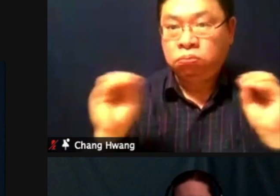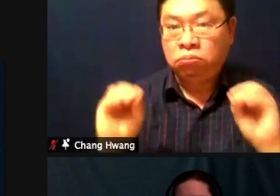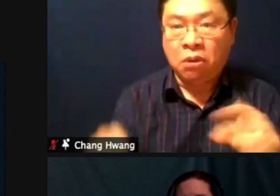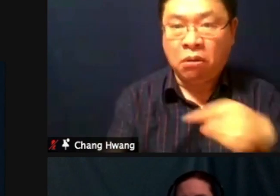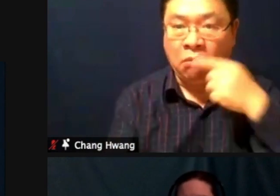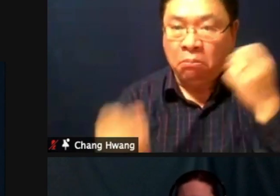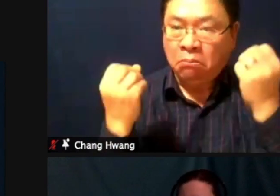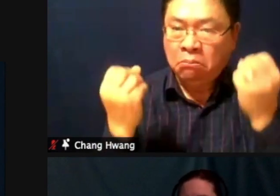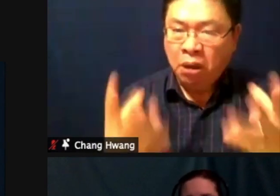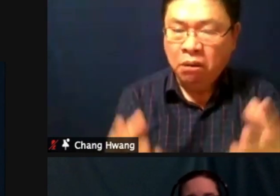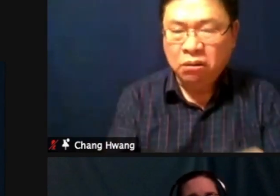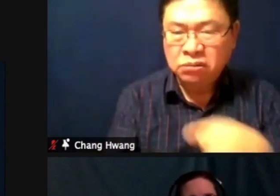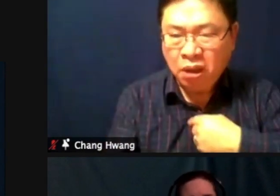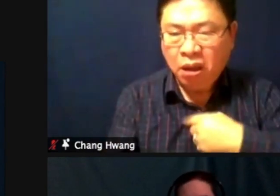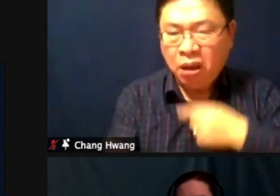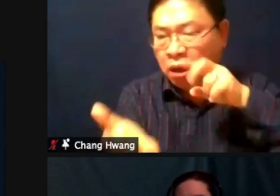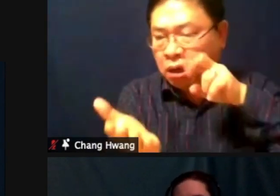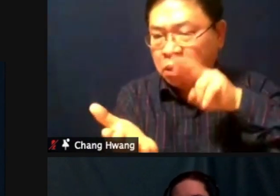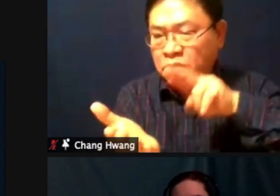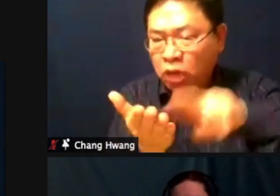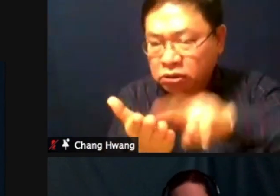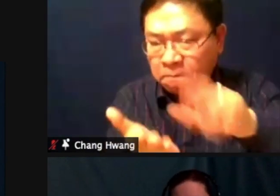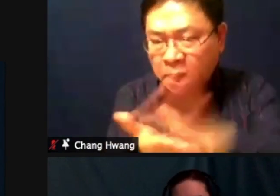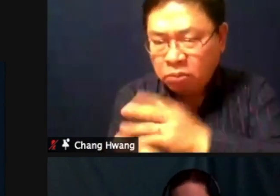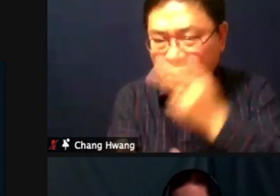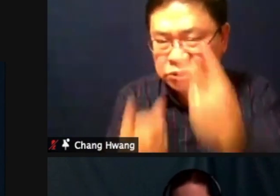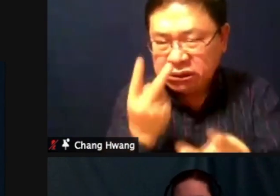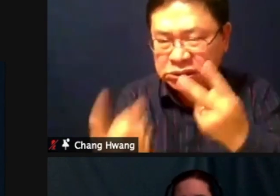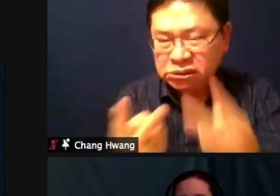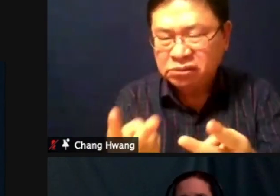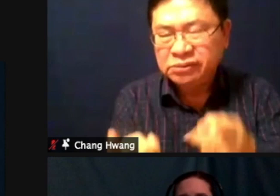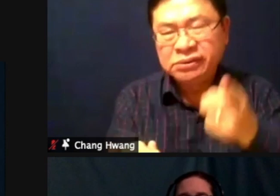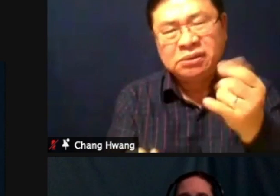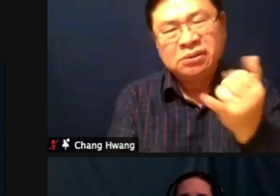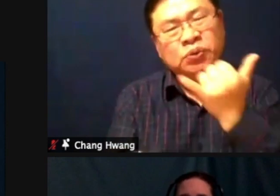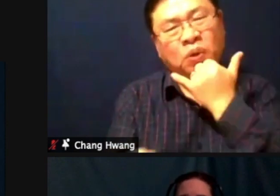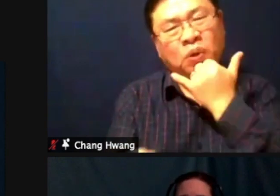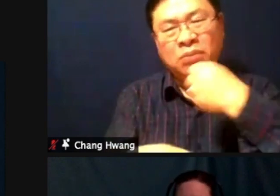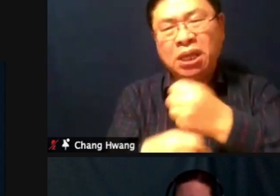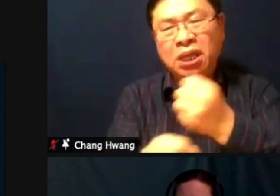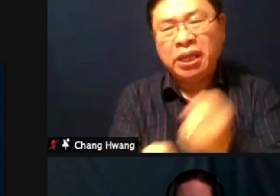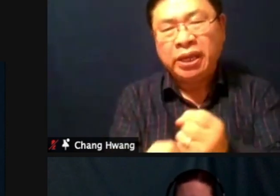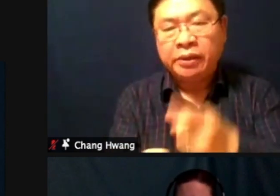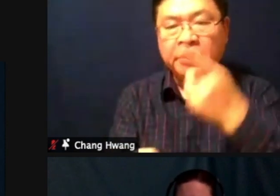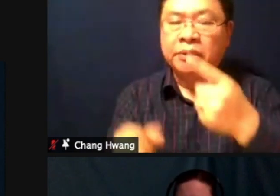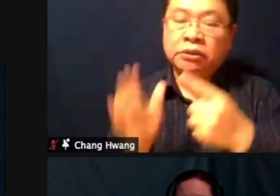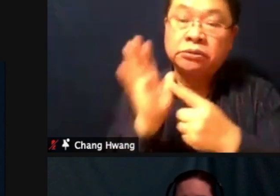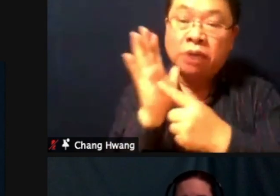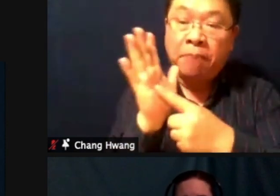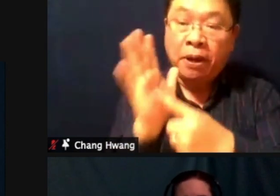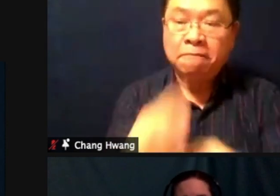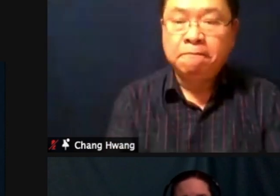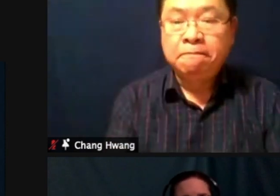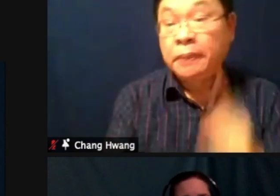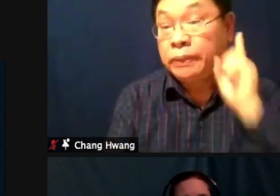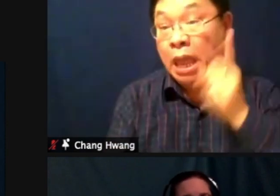and controlled by hearing individuals. There's not very many deaf researchers. Myself, as a researcher,